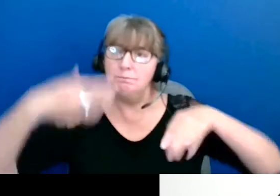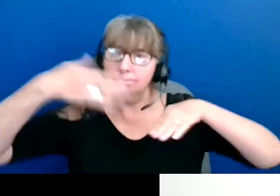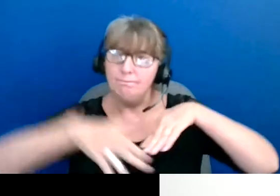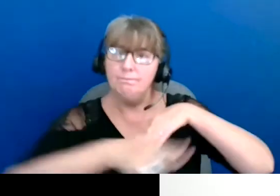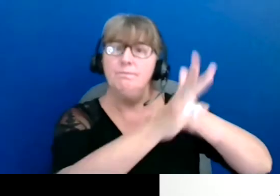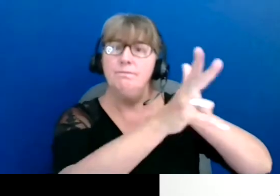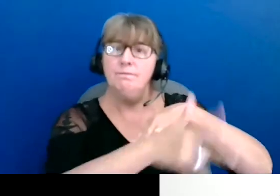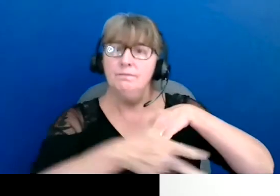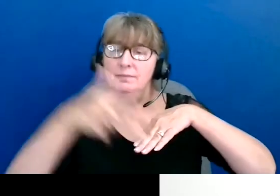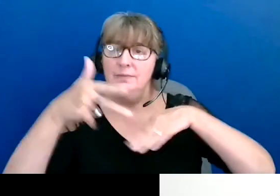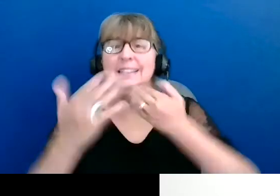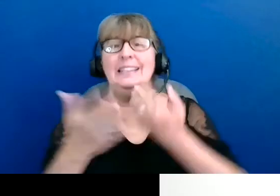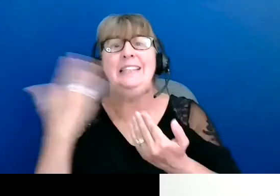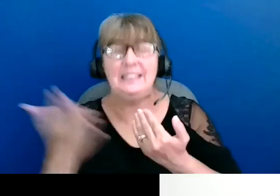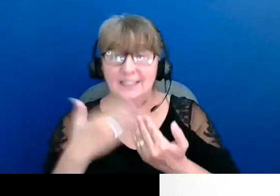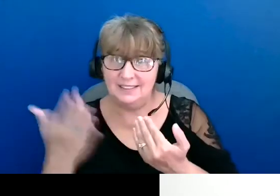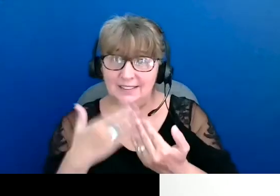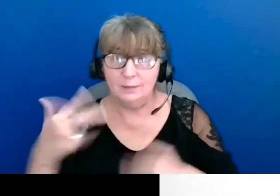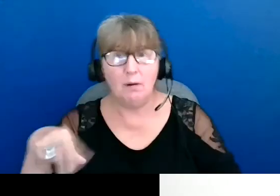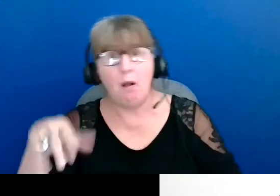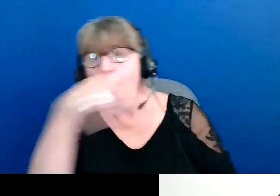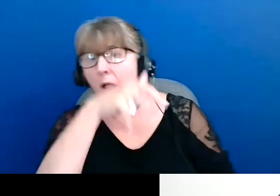wheelchairs to navigate the city of Berkeley.